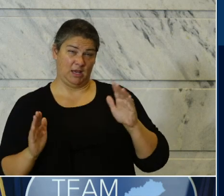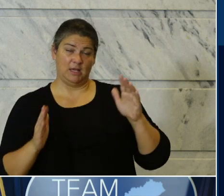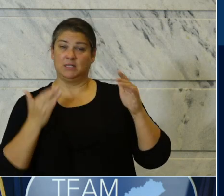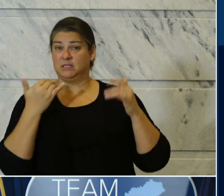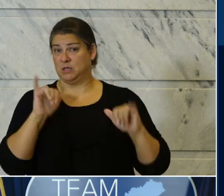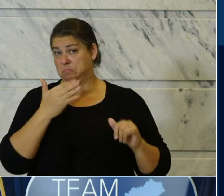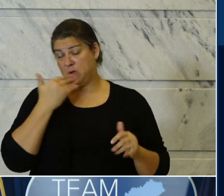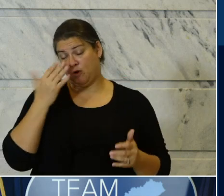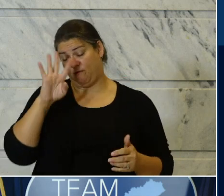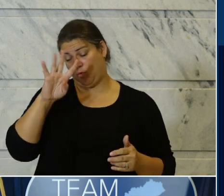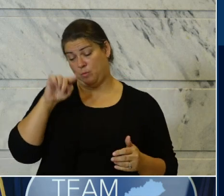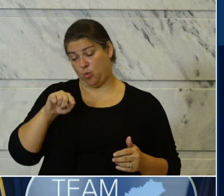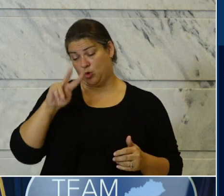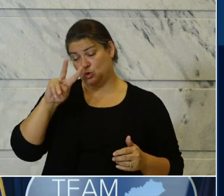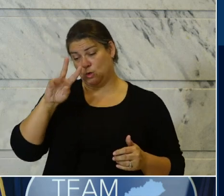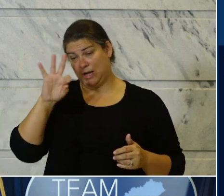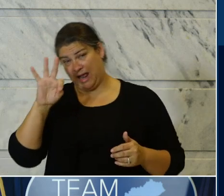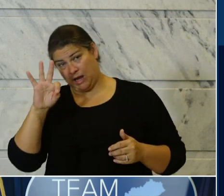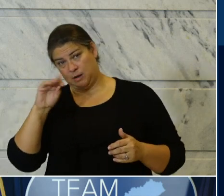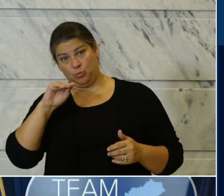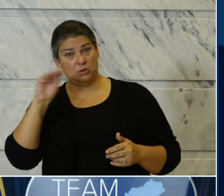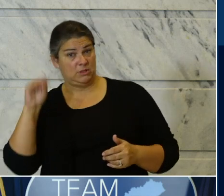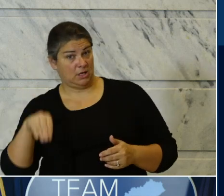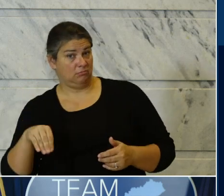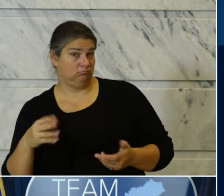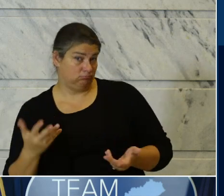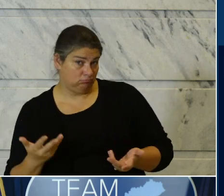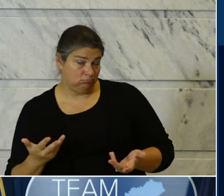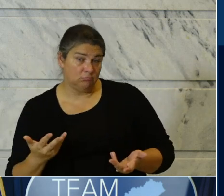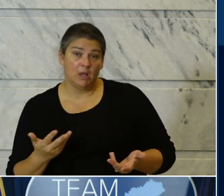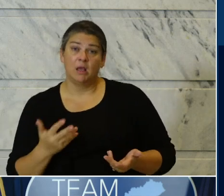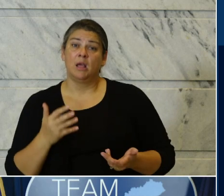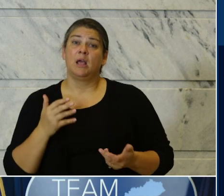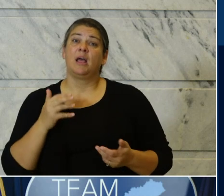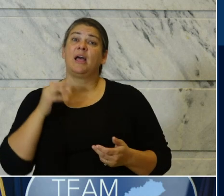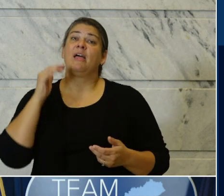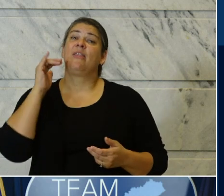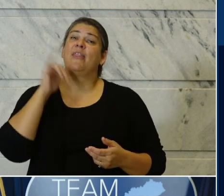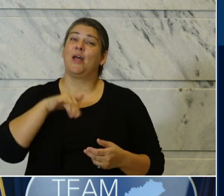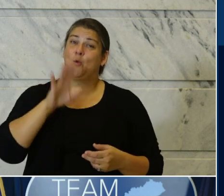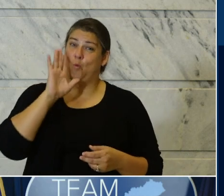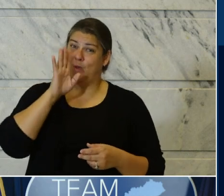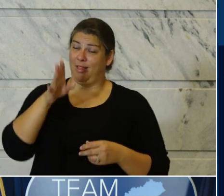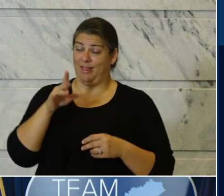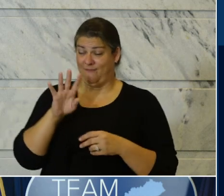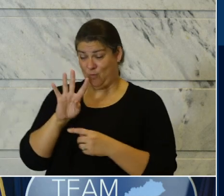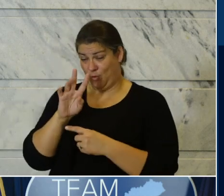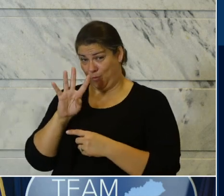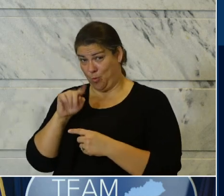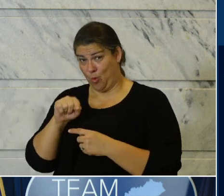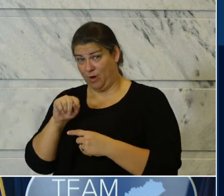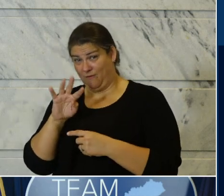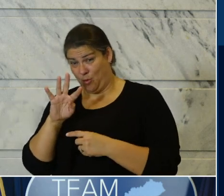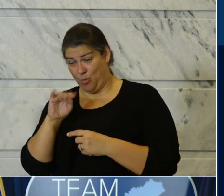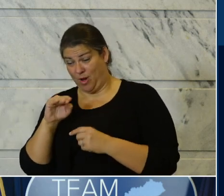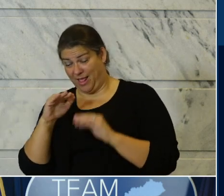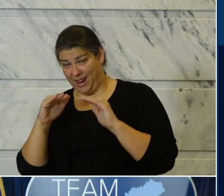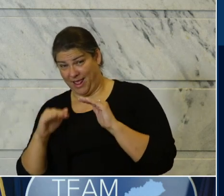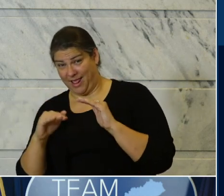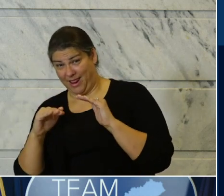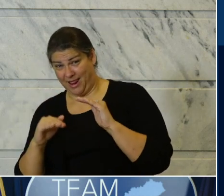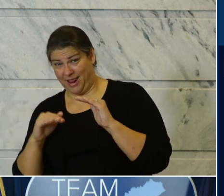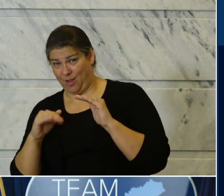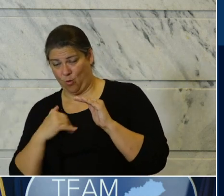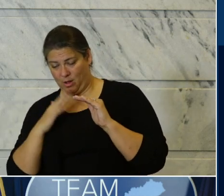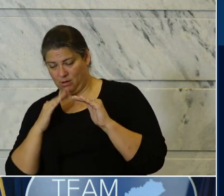place, 4.29%, but that's going to be impacted really quickly if we keep having this many